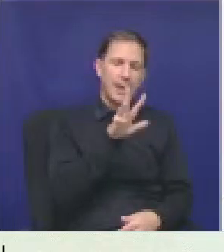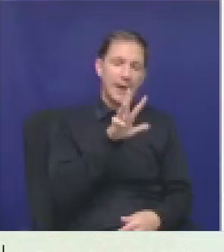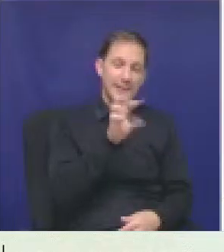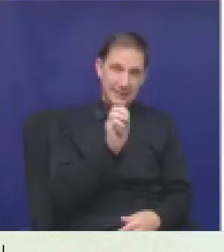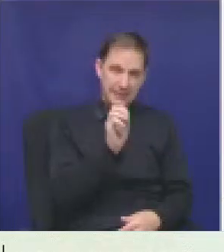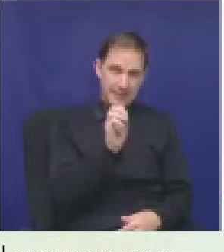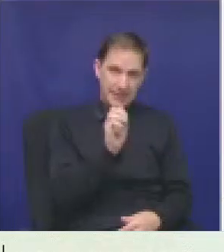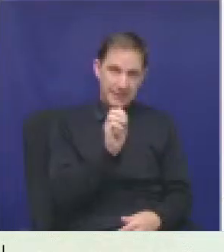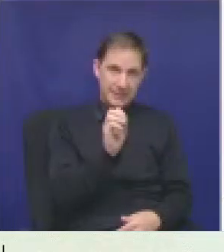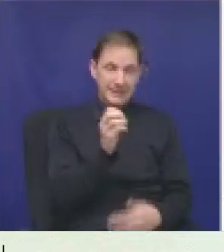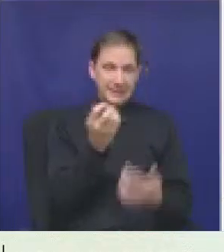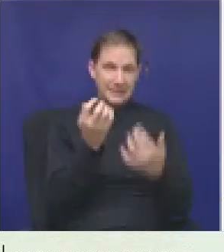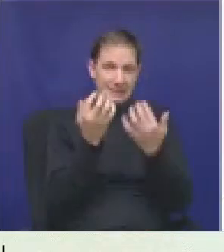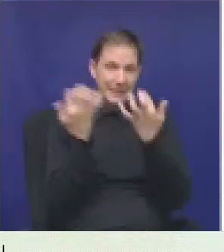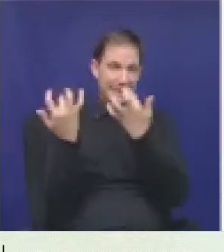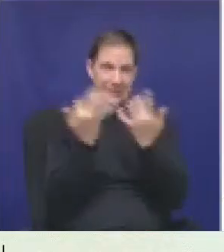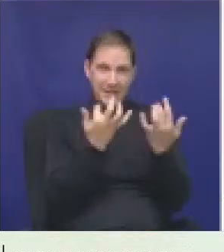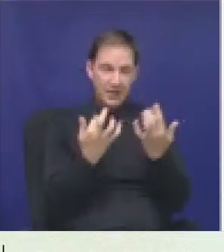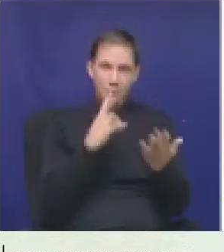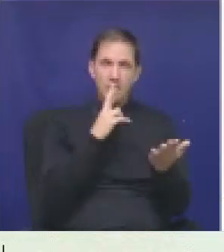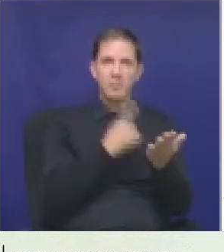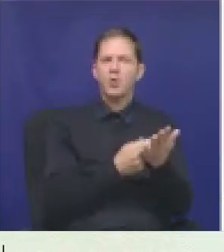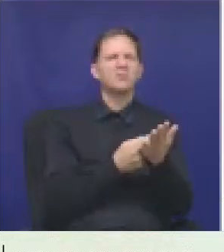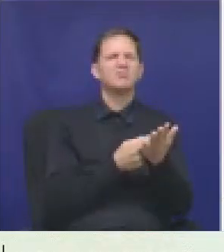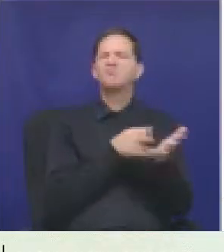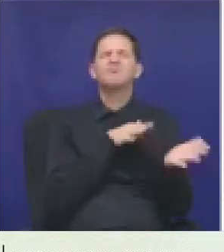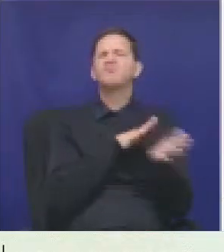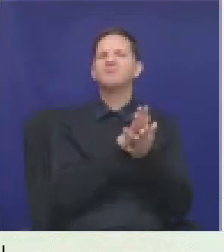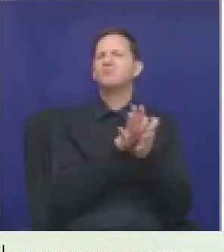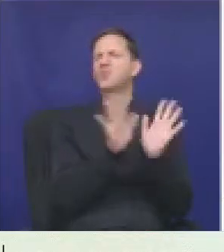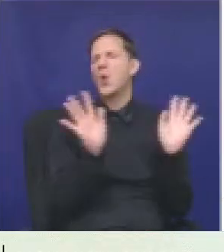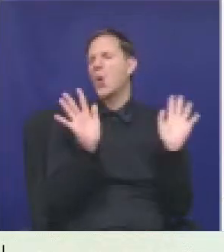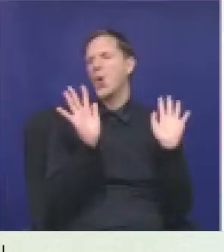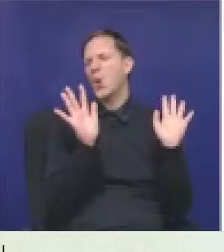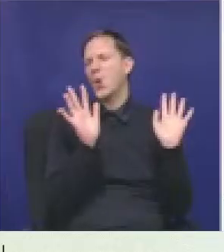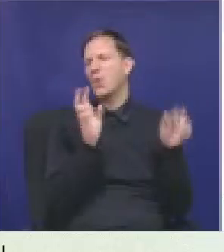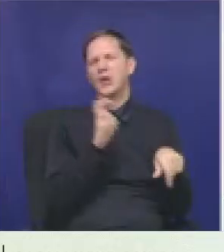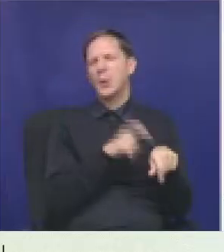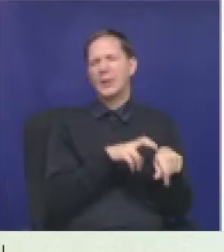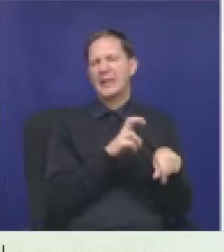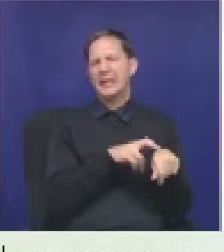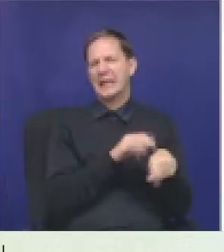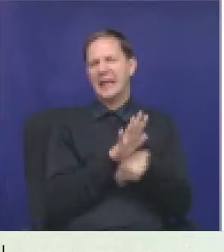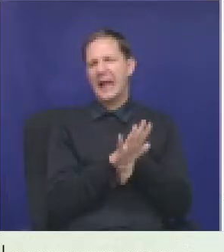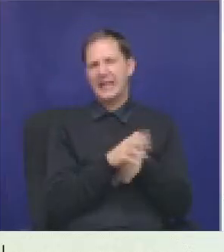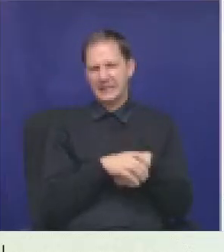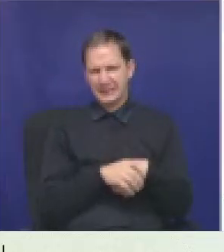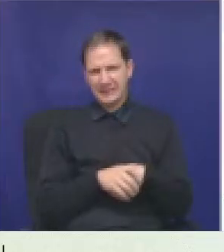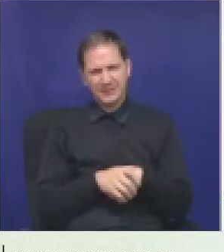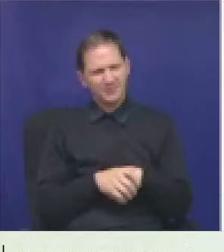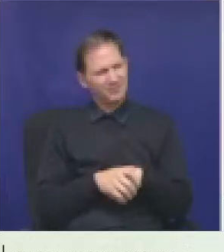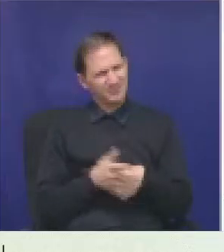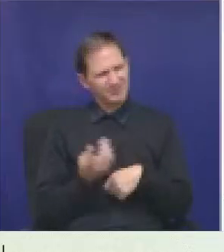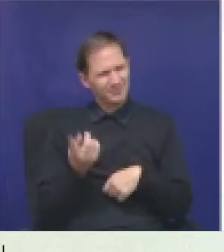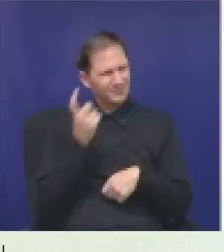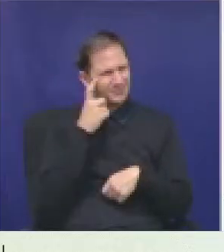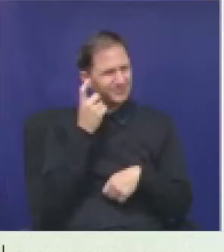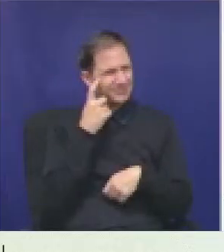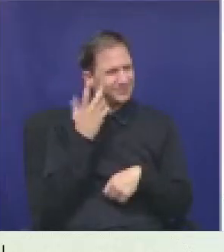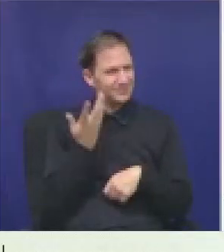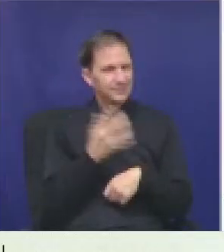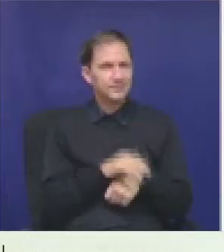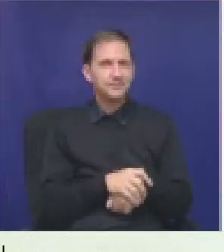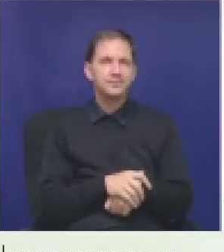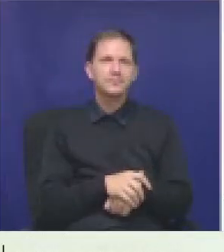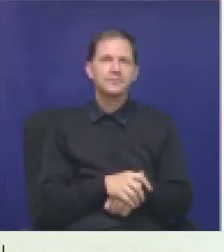290 statistical reports and publications should actually not be released. There's a collapse of logic in that regard. These outputs